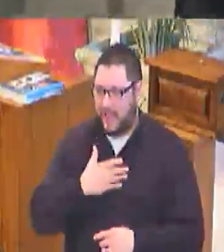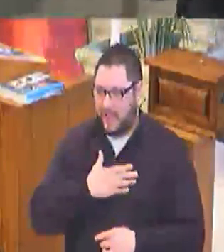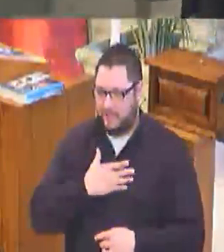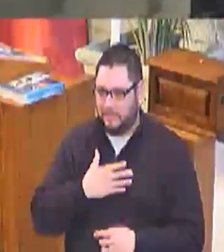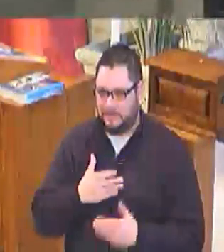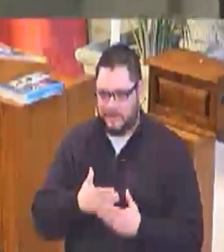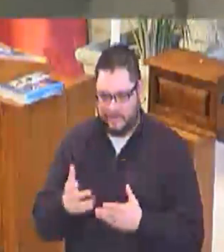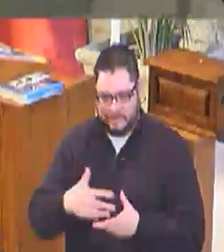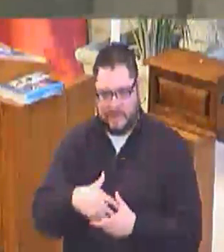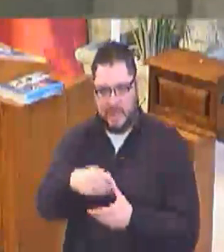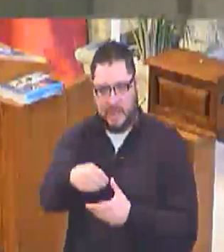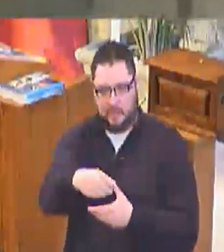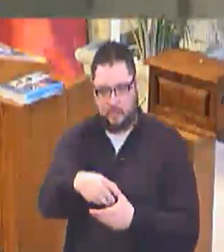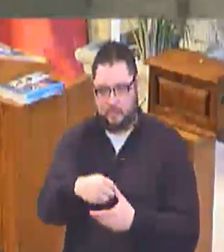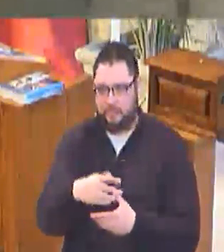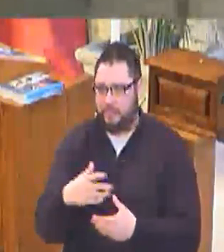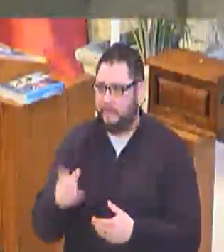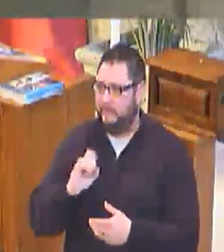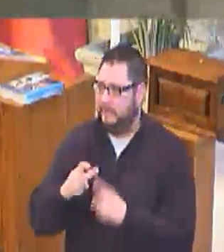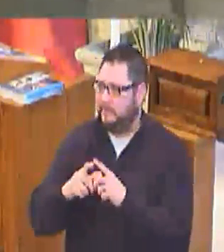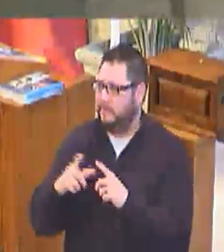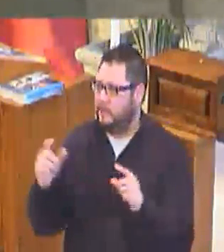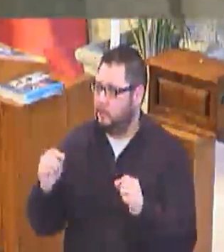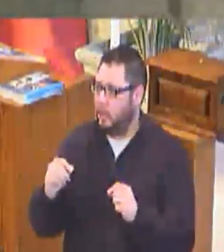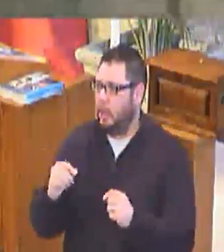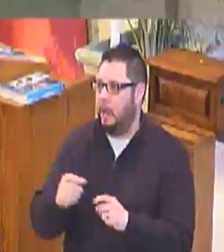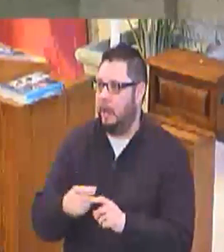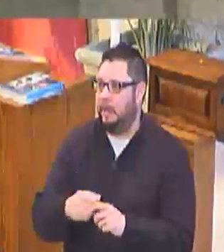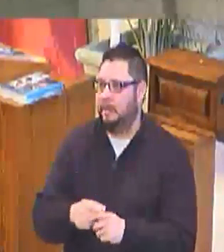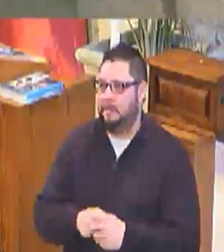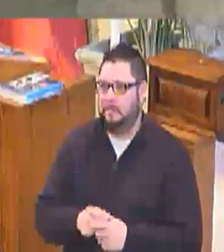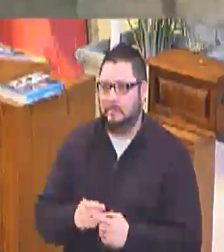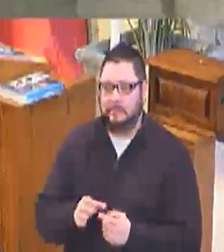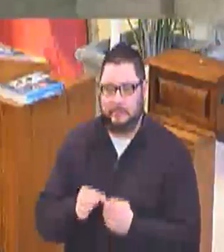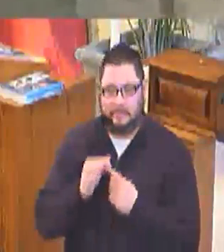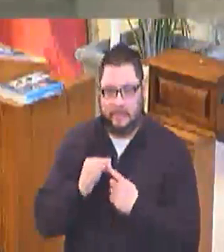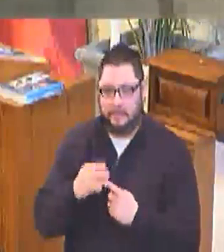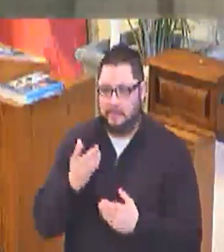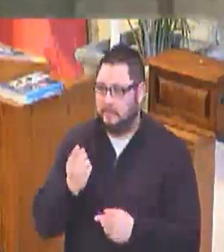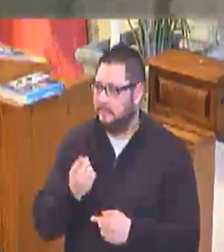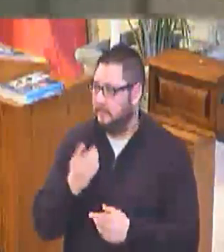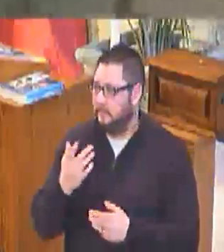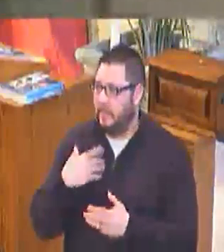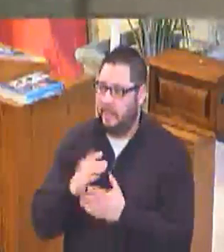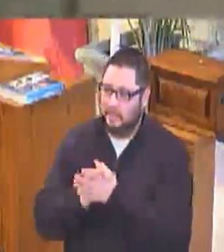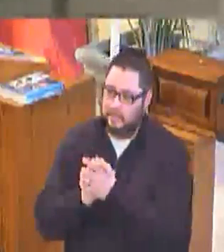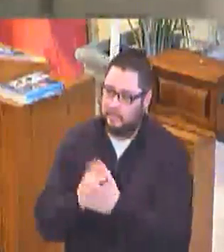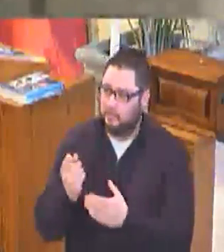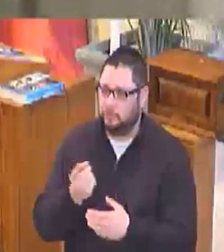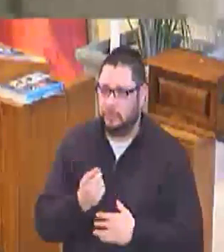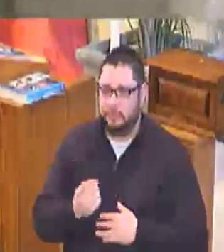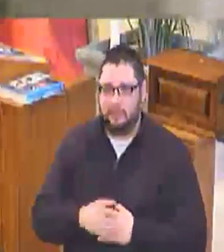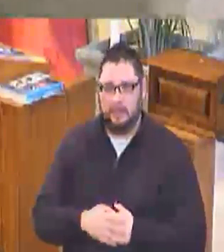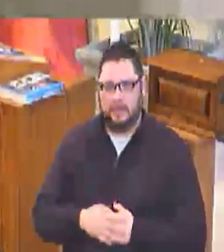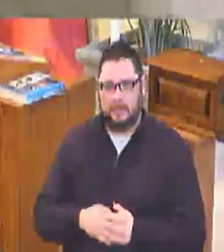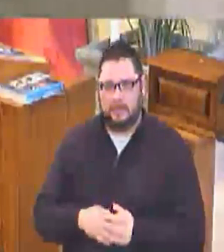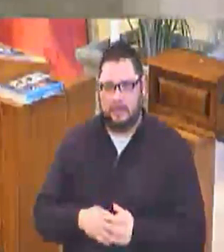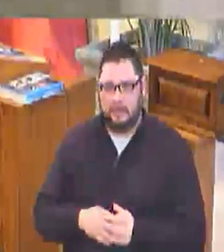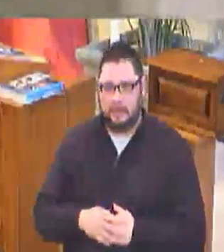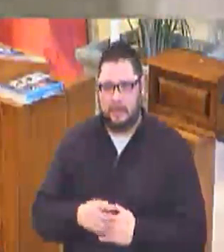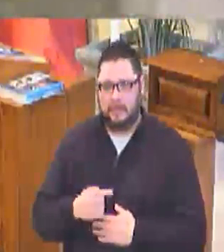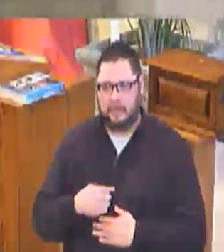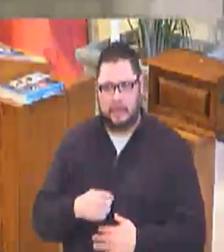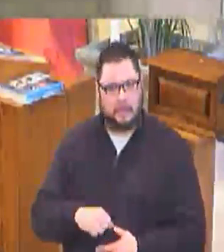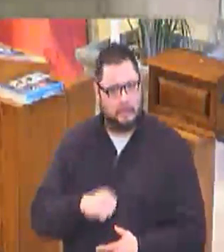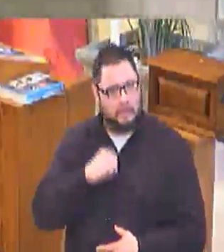the outer. We receive a special card from our lover. We receive acclamations in some way. So anything, I'm proud of